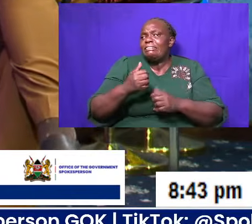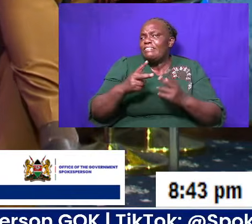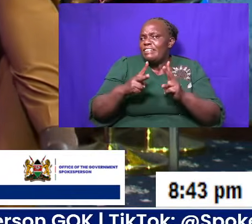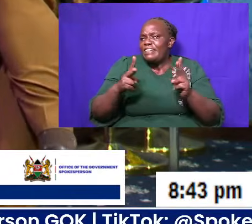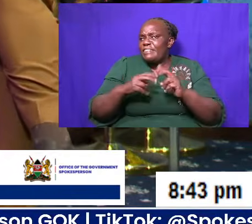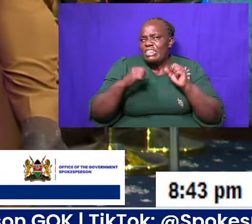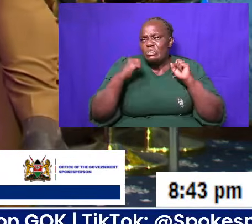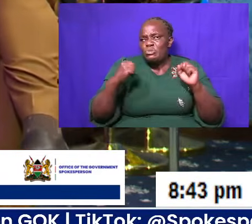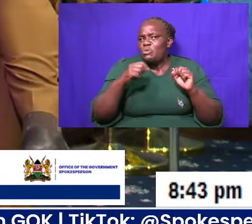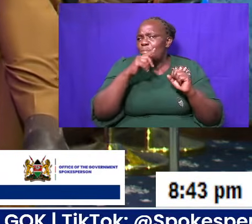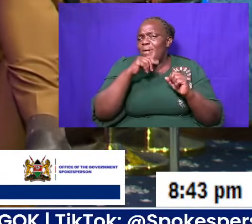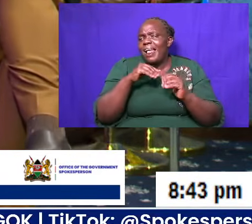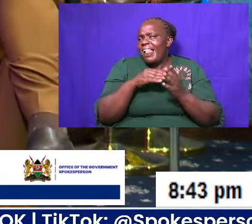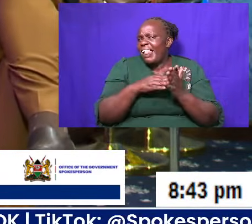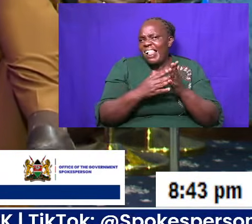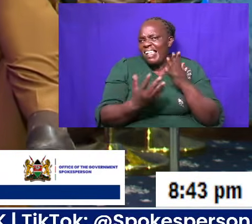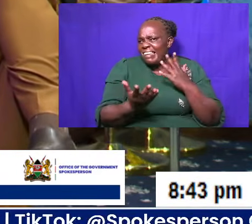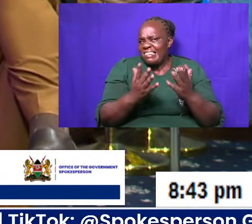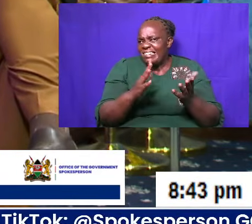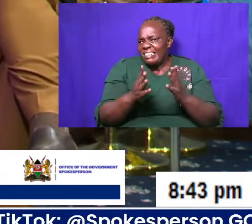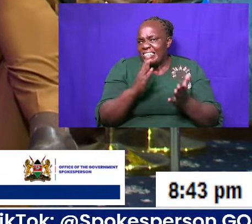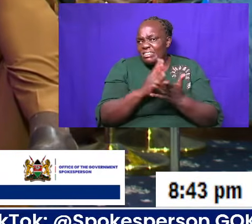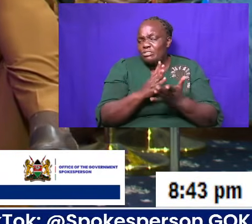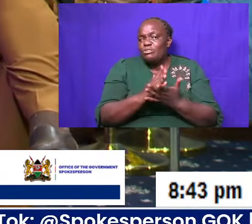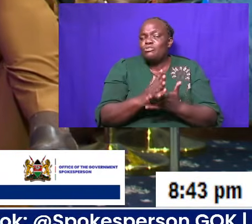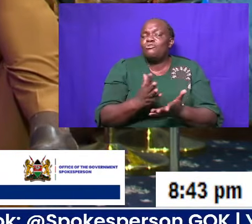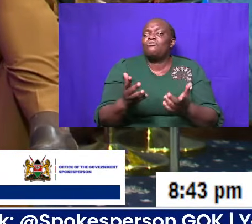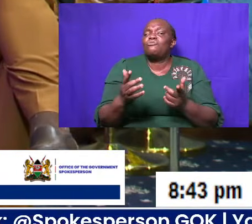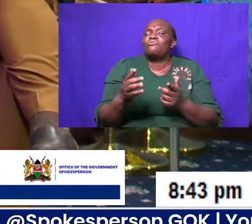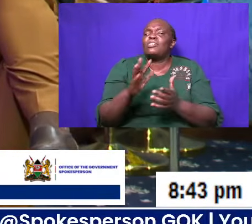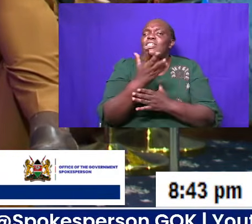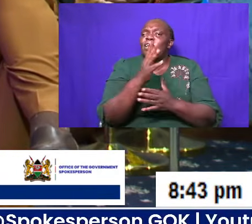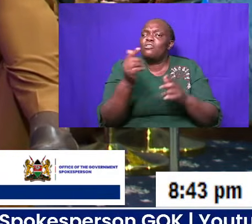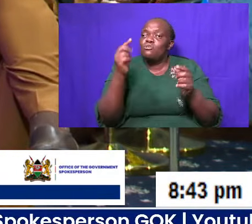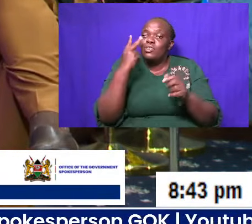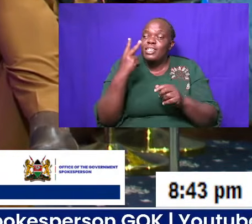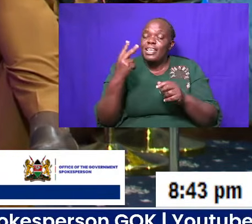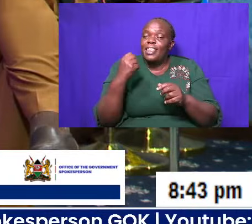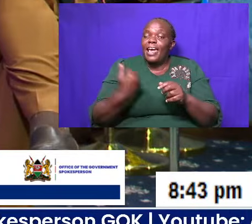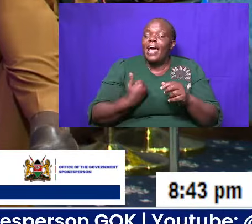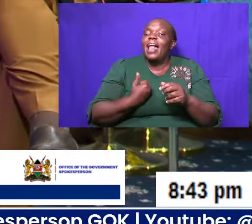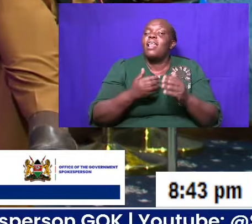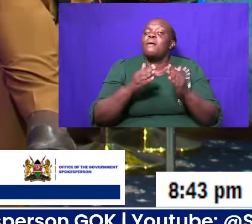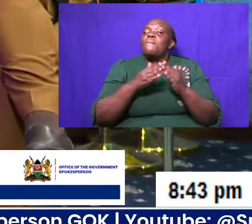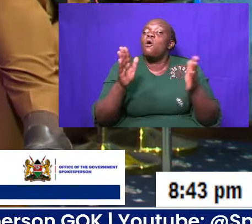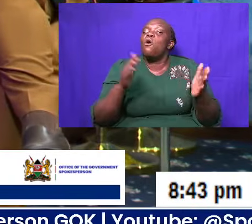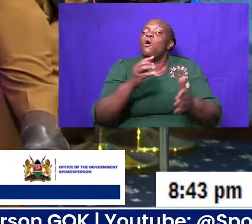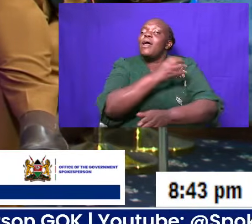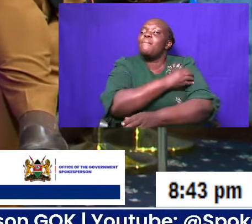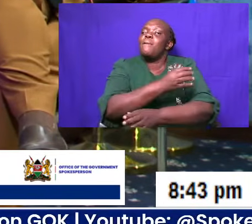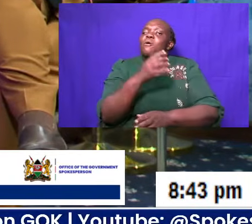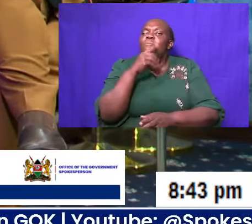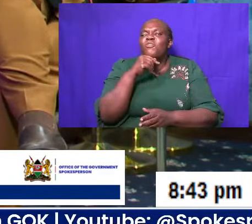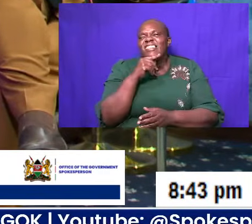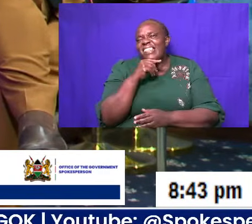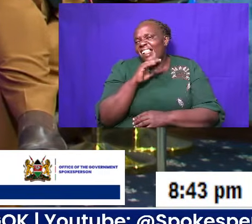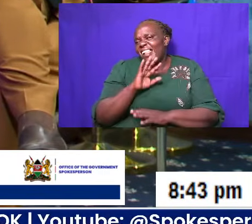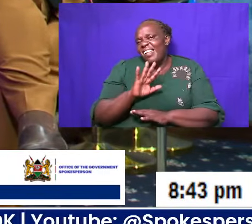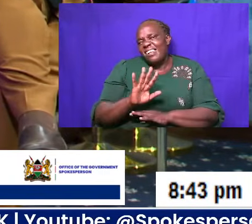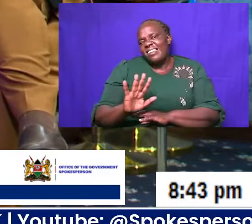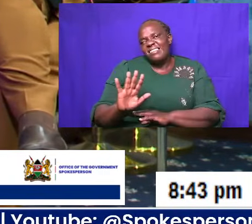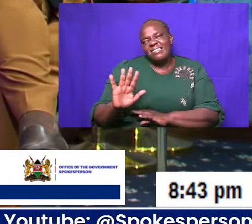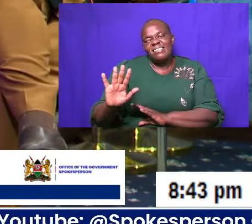them got born again. But the truth of the matter, even when the kids come, now you see the girl is more empowered. Boys are a little bit,